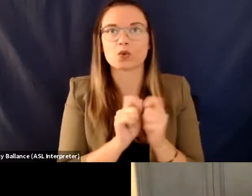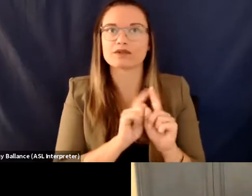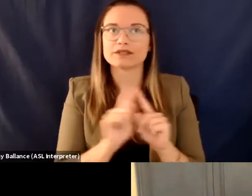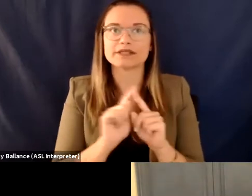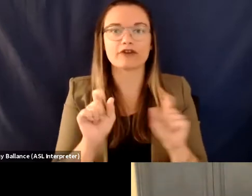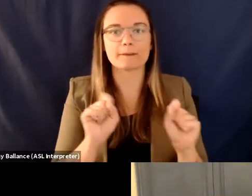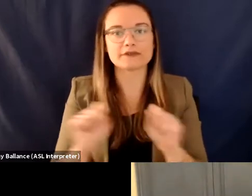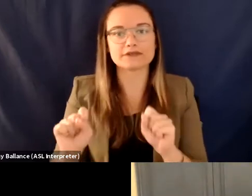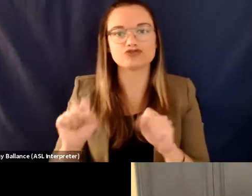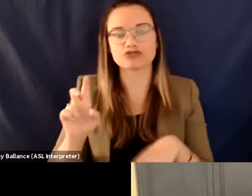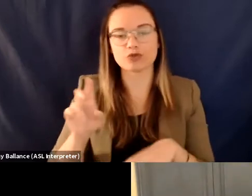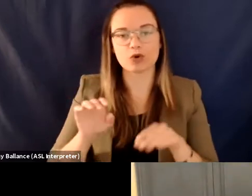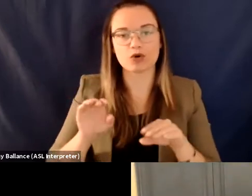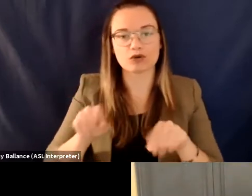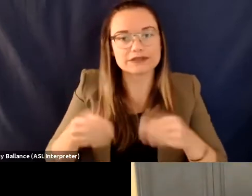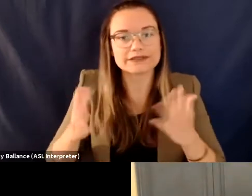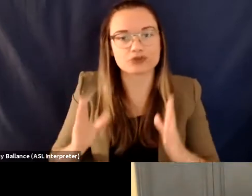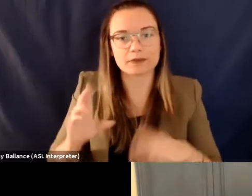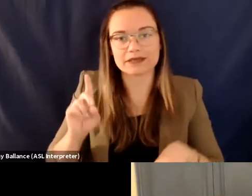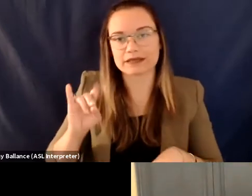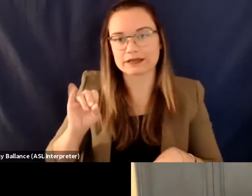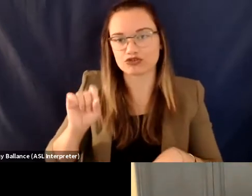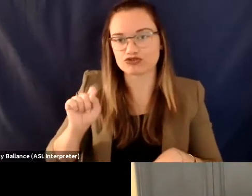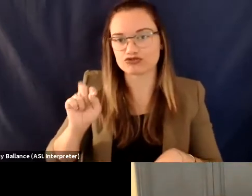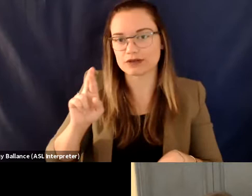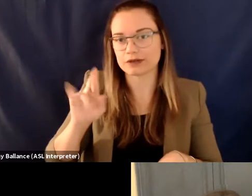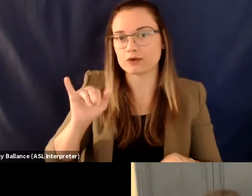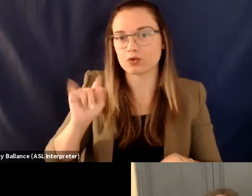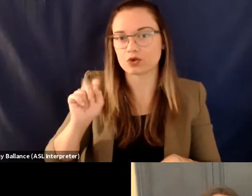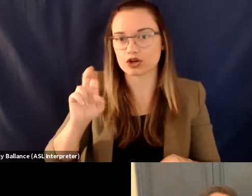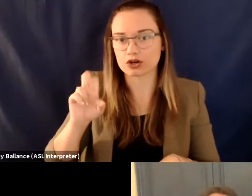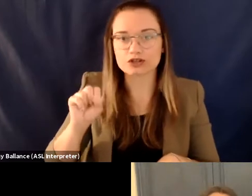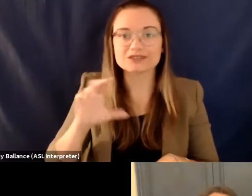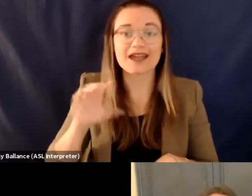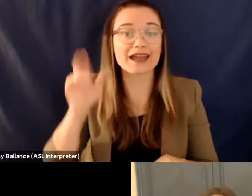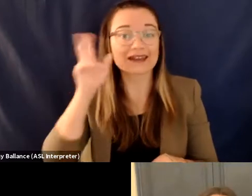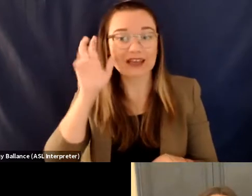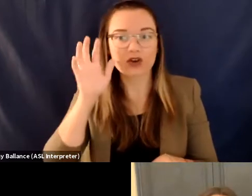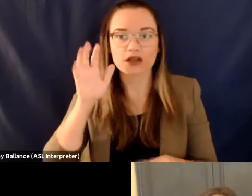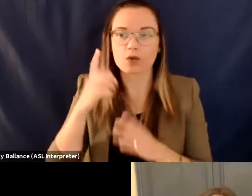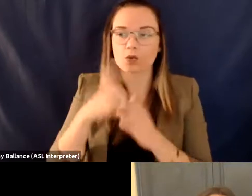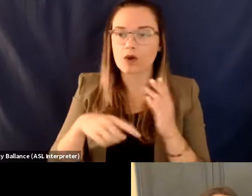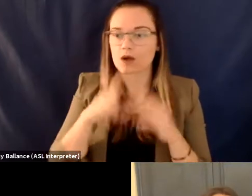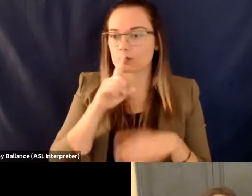potential distributors and hearing their, what resonated